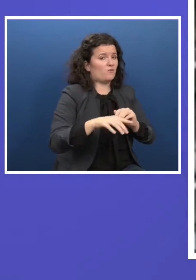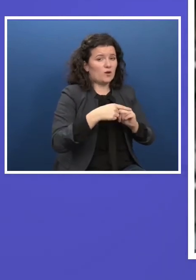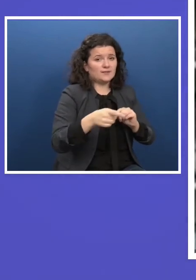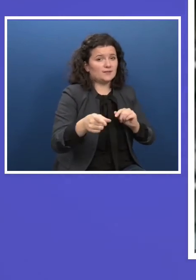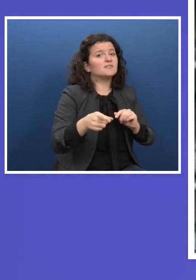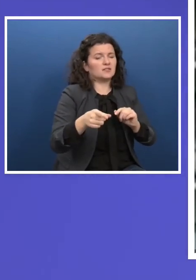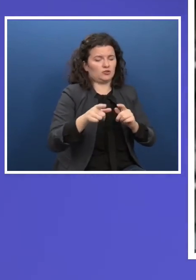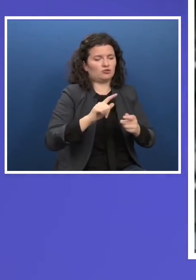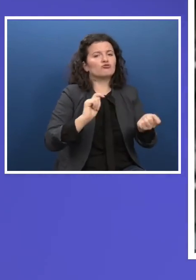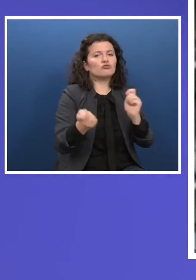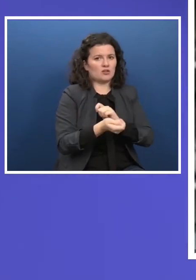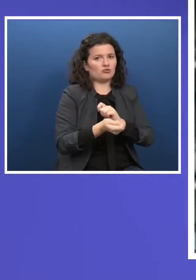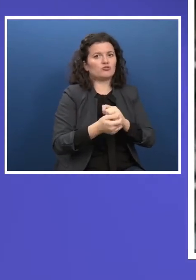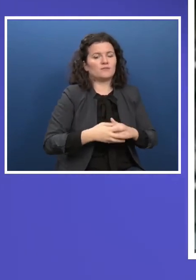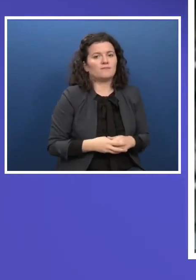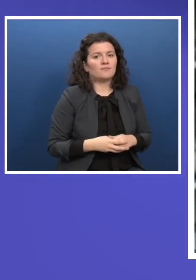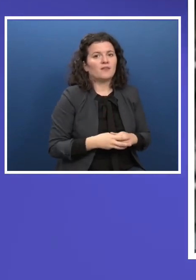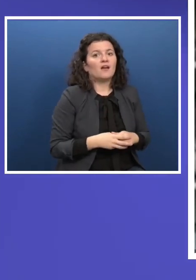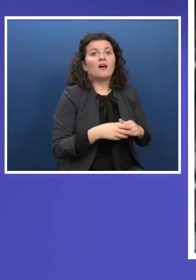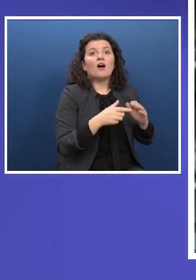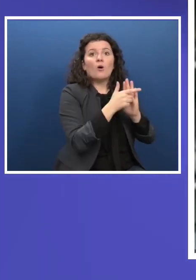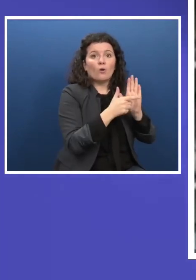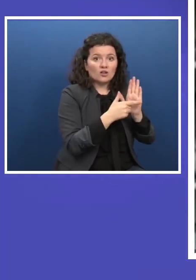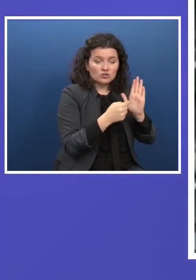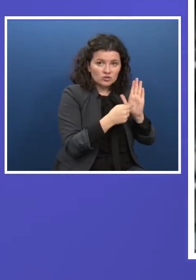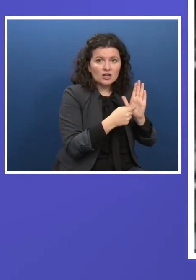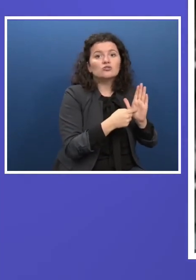We have to address a huge